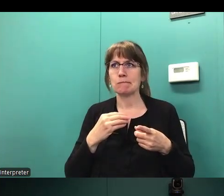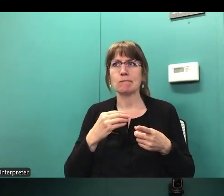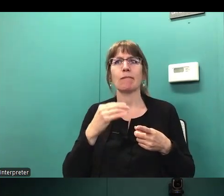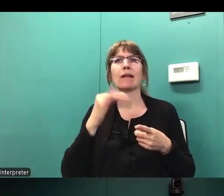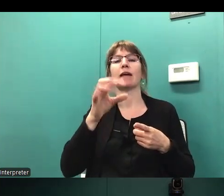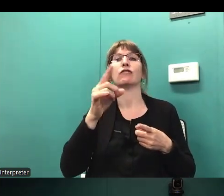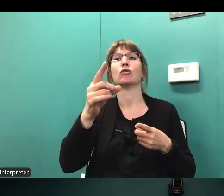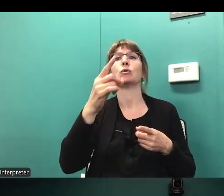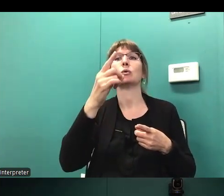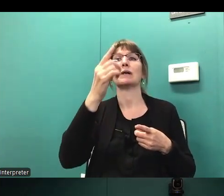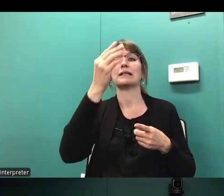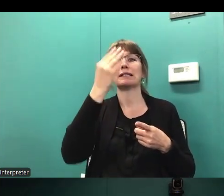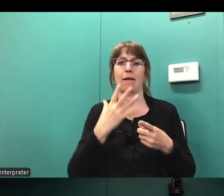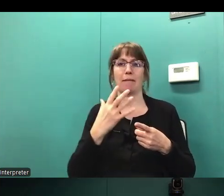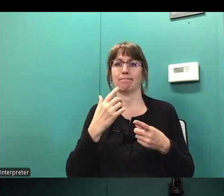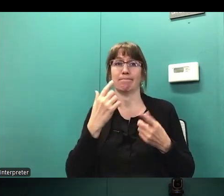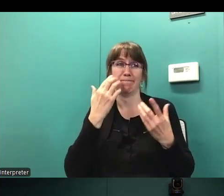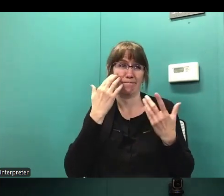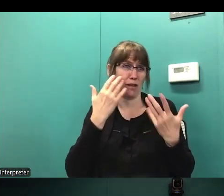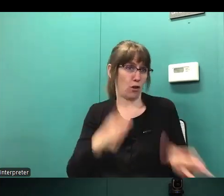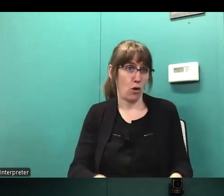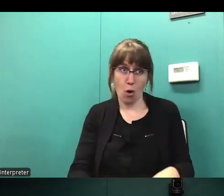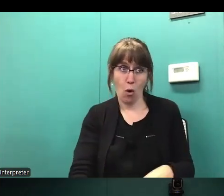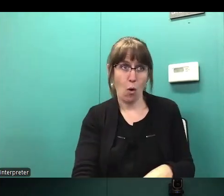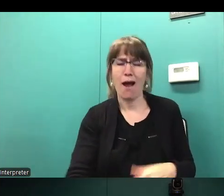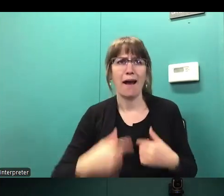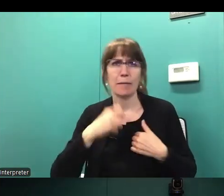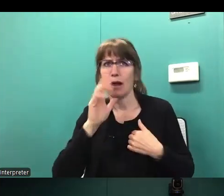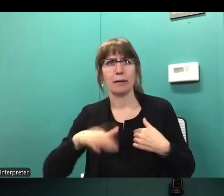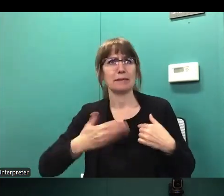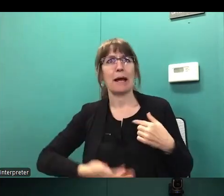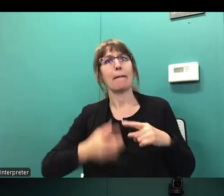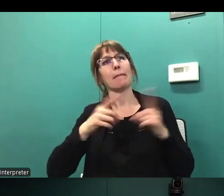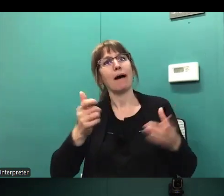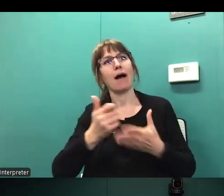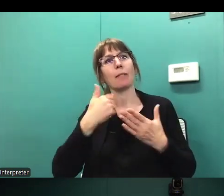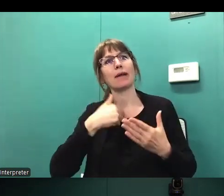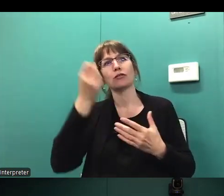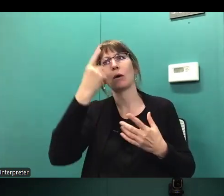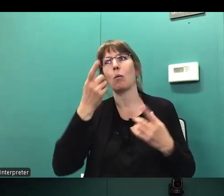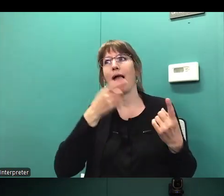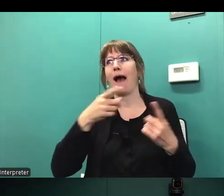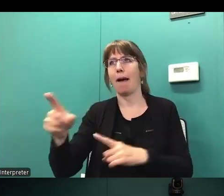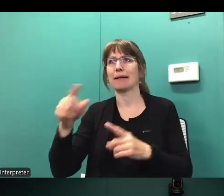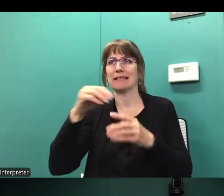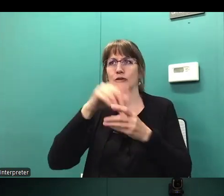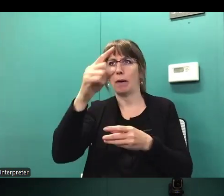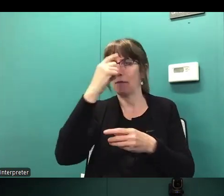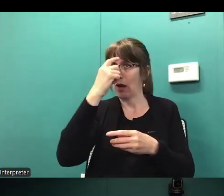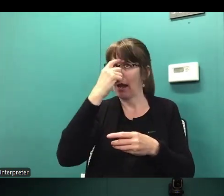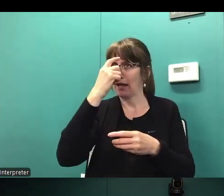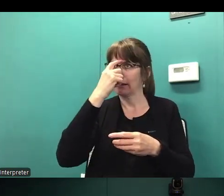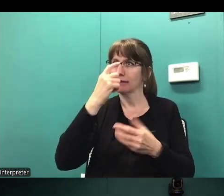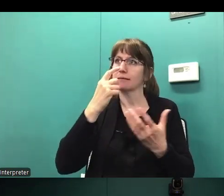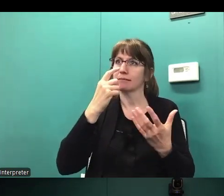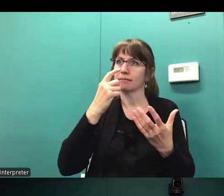don't know does not make me upset. It helps me understand what's happening in your brain so we can make those connections and I can help guide you to